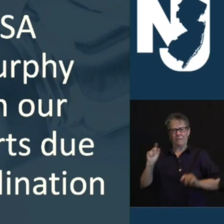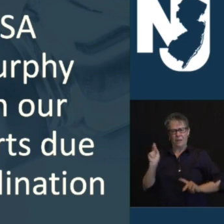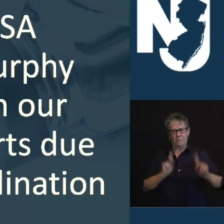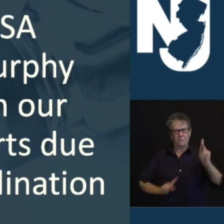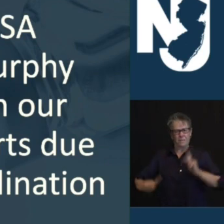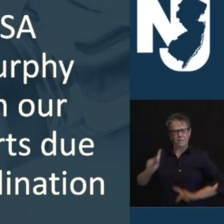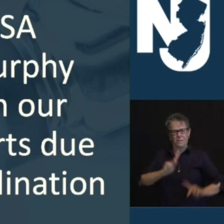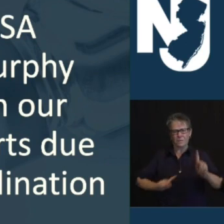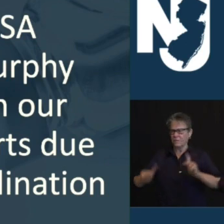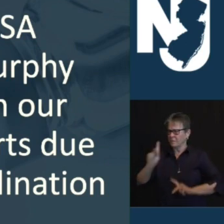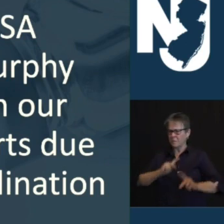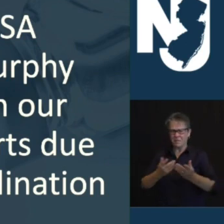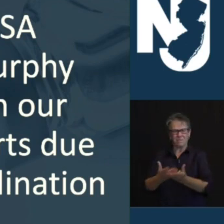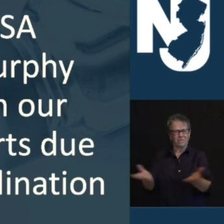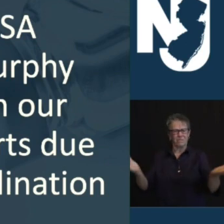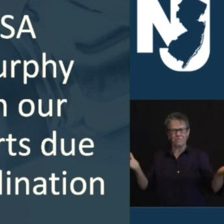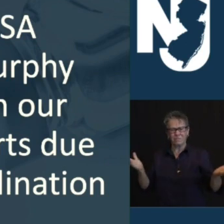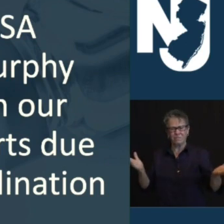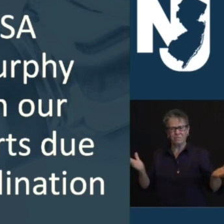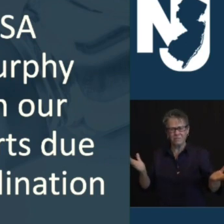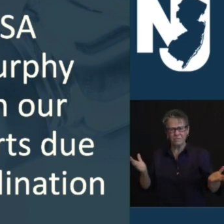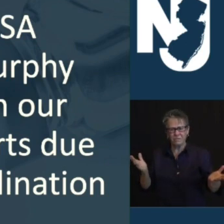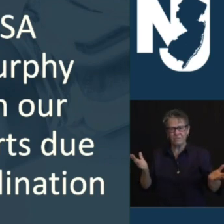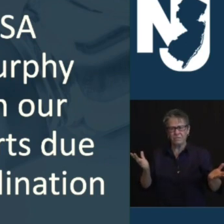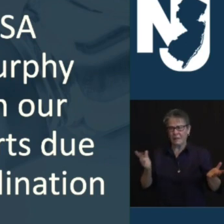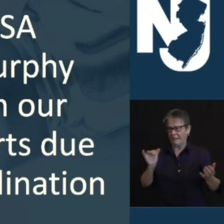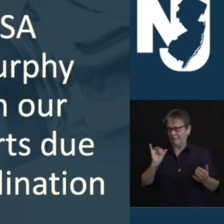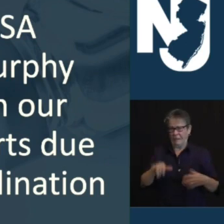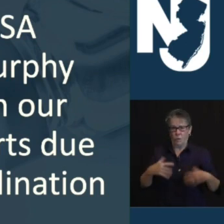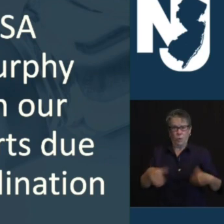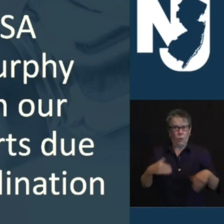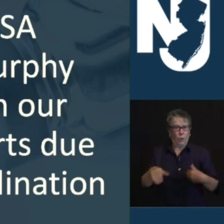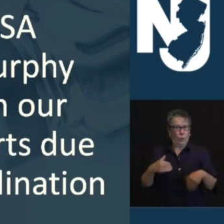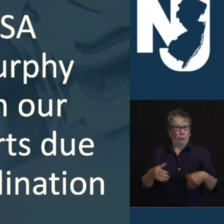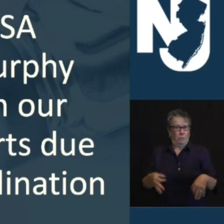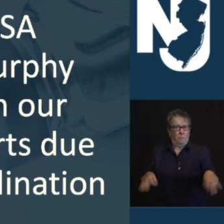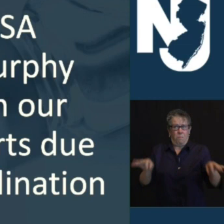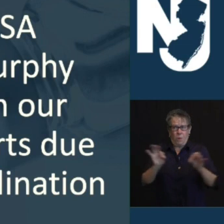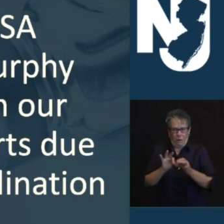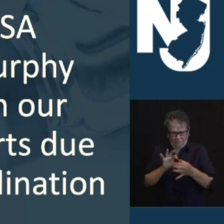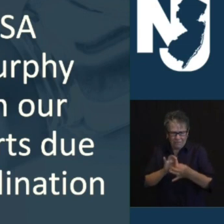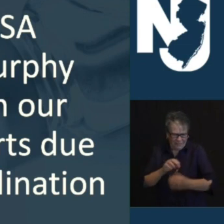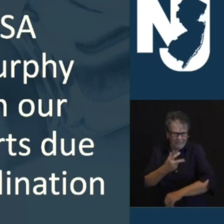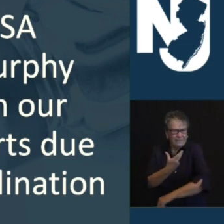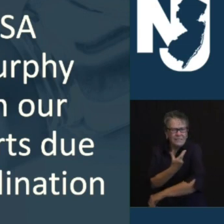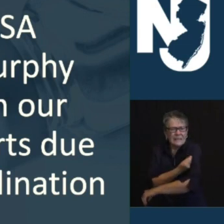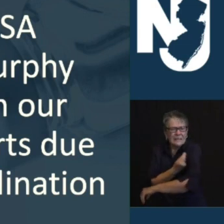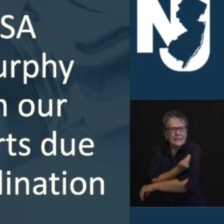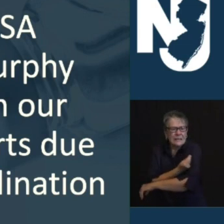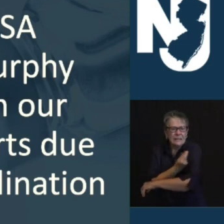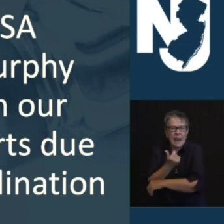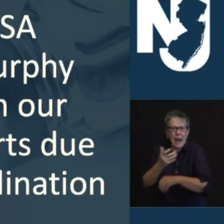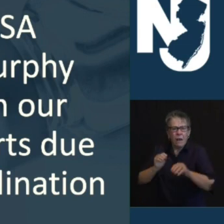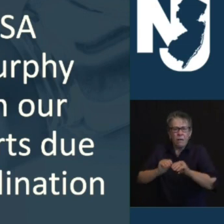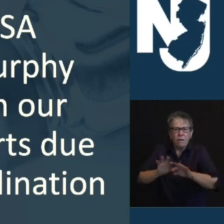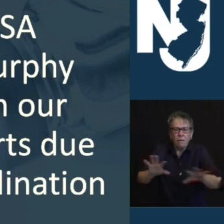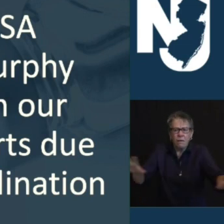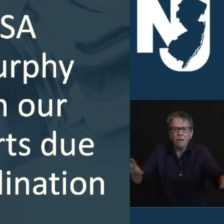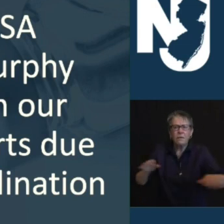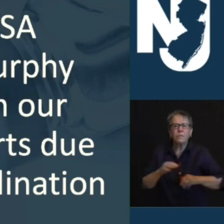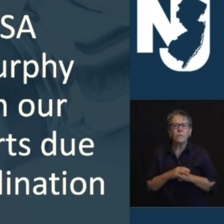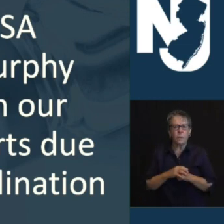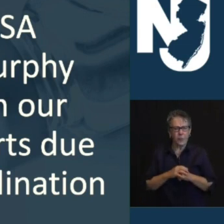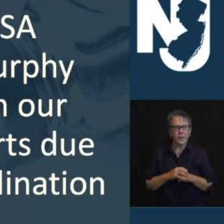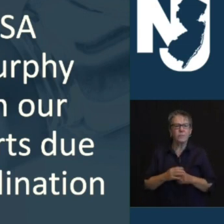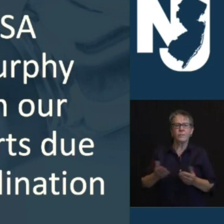important area where the transition must get going than where a vaccine is concerned. On Friday, I'm sure you saw Pfizer applied